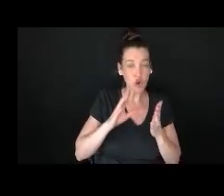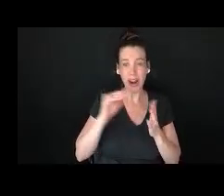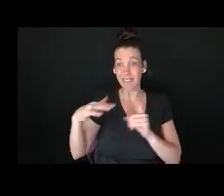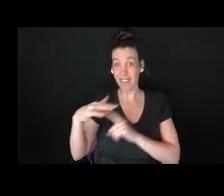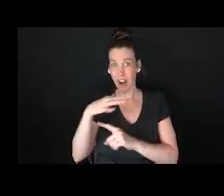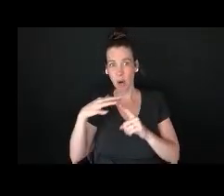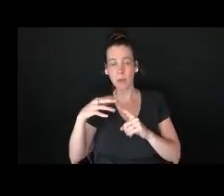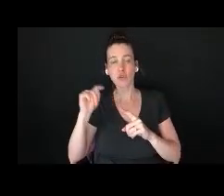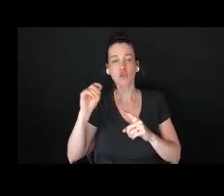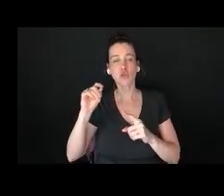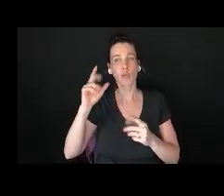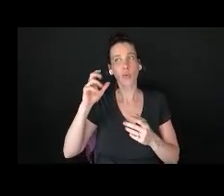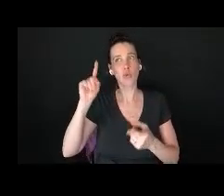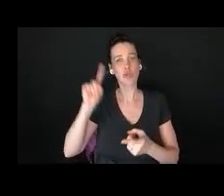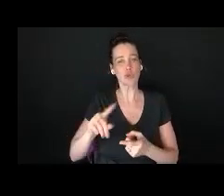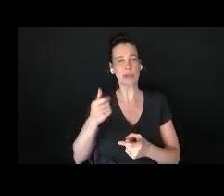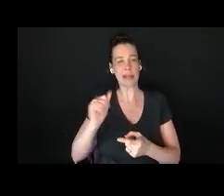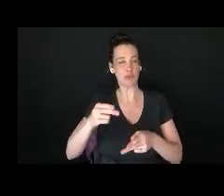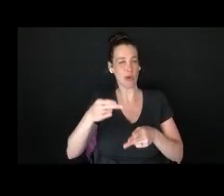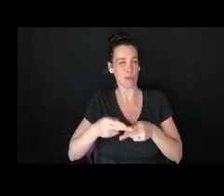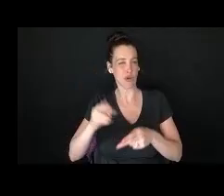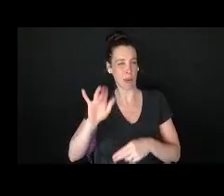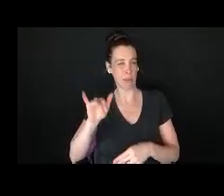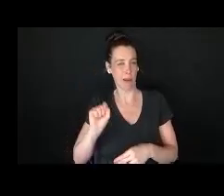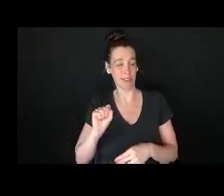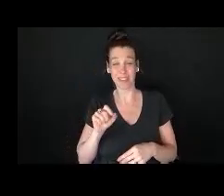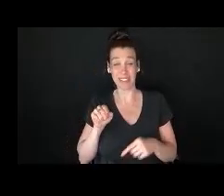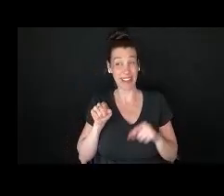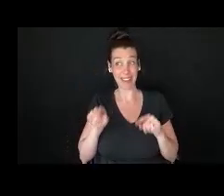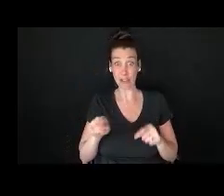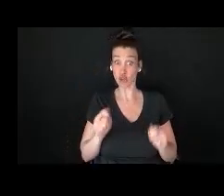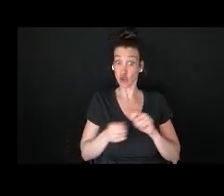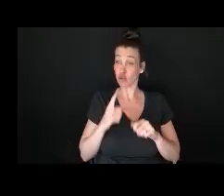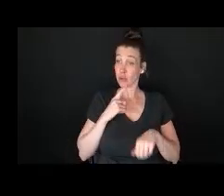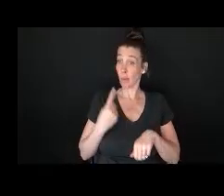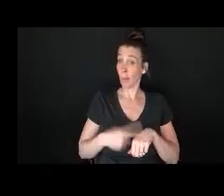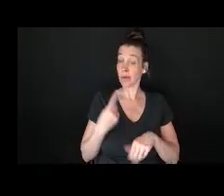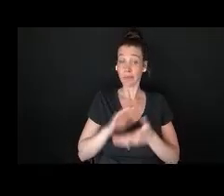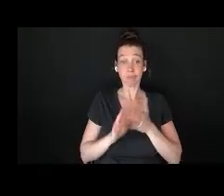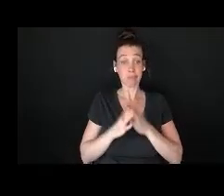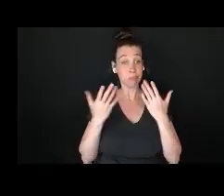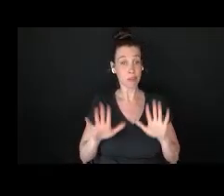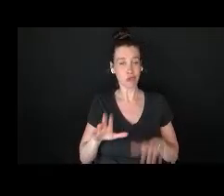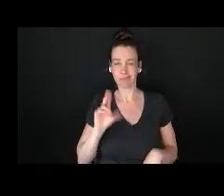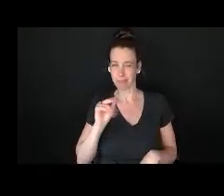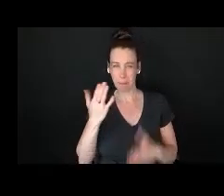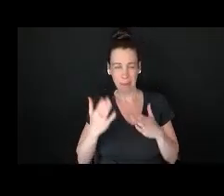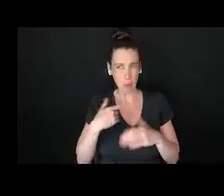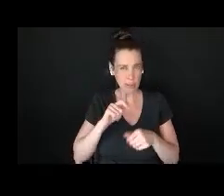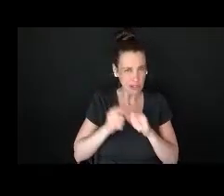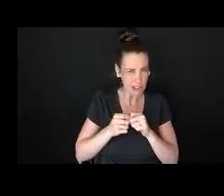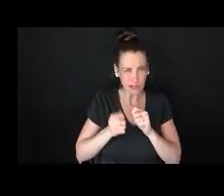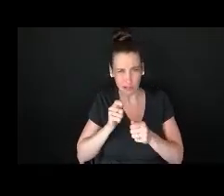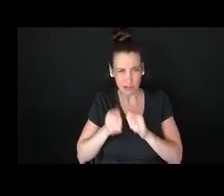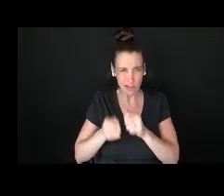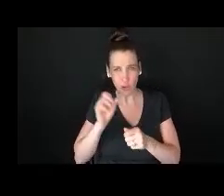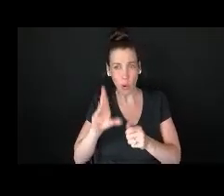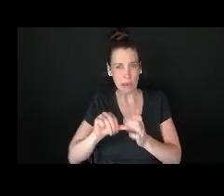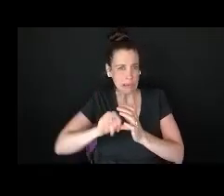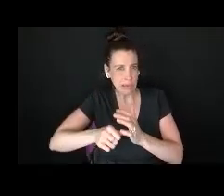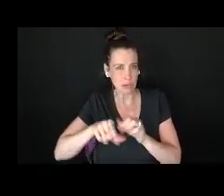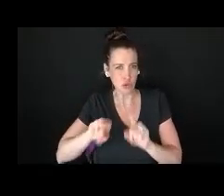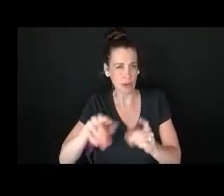of reputational bias. And so this won't be a one and done change. It'll be something that might have to be reinforced during study sections.